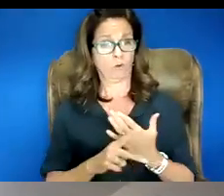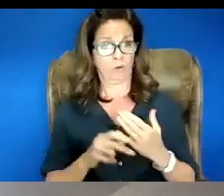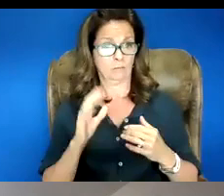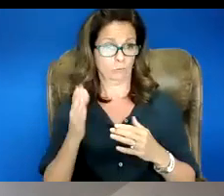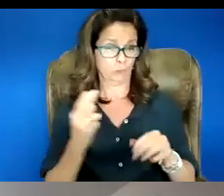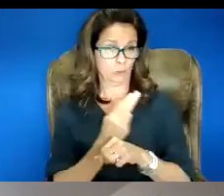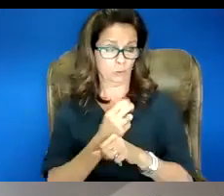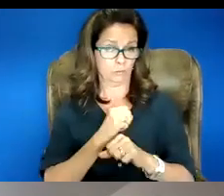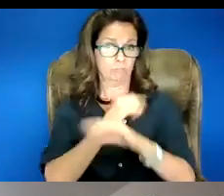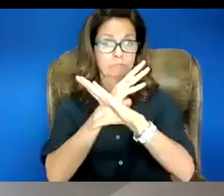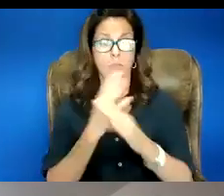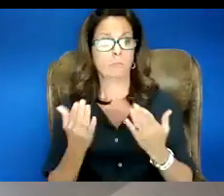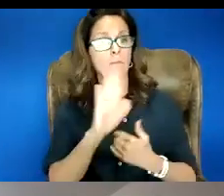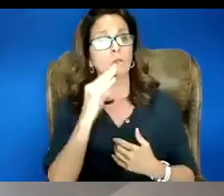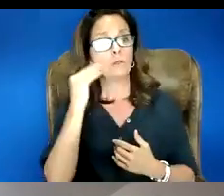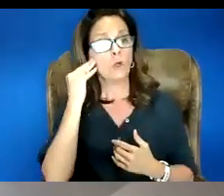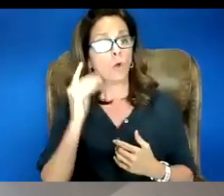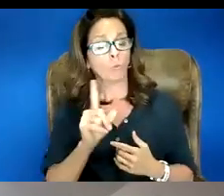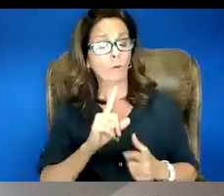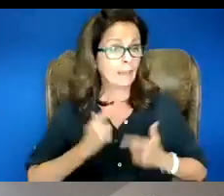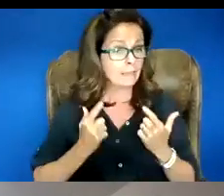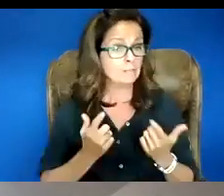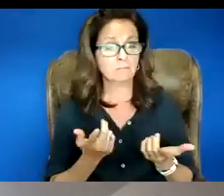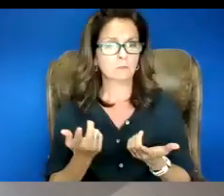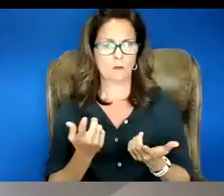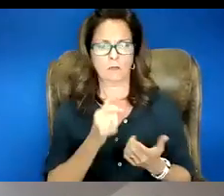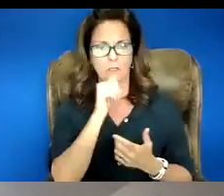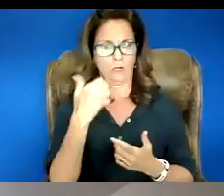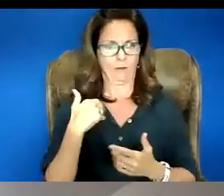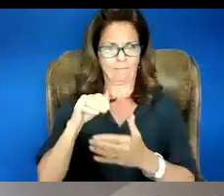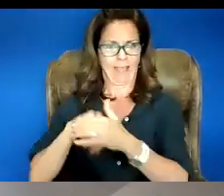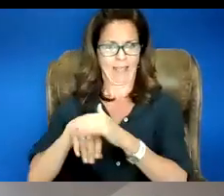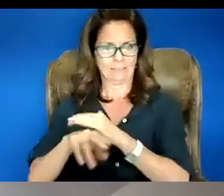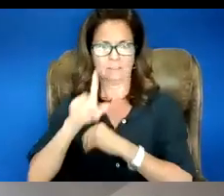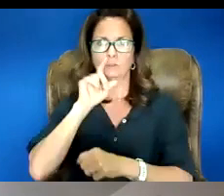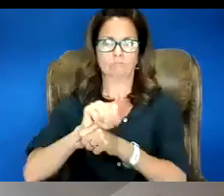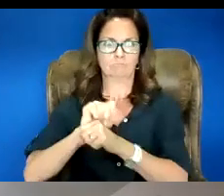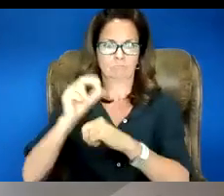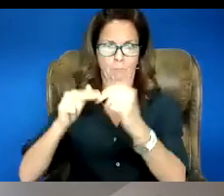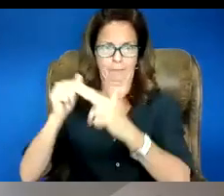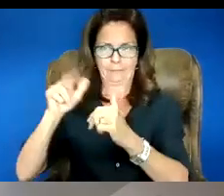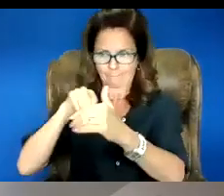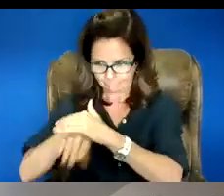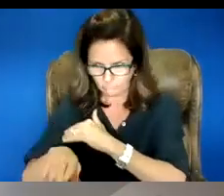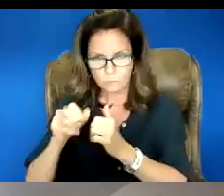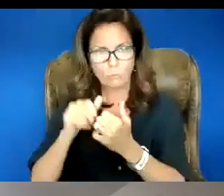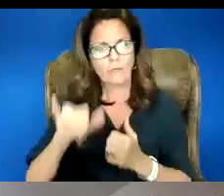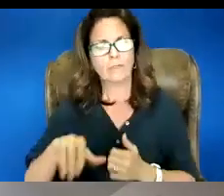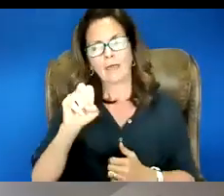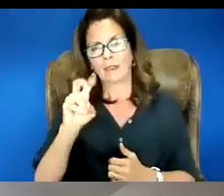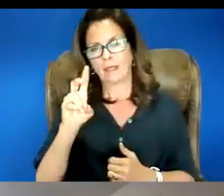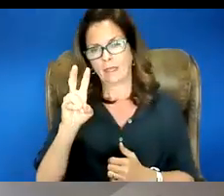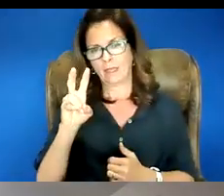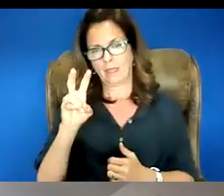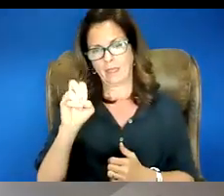an area where you don't have good access to an Everside clinic, we could probably still connect you with